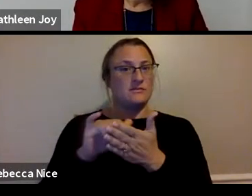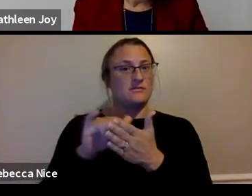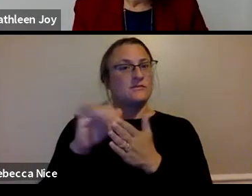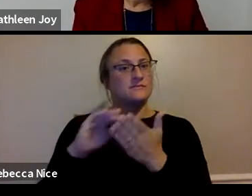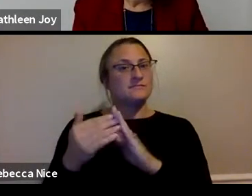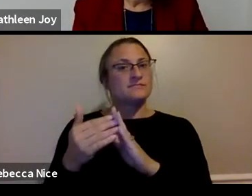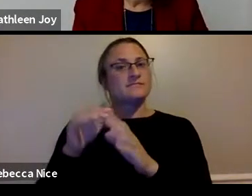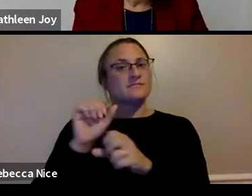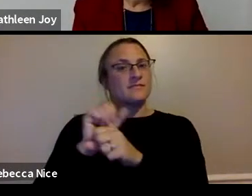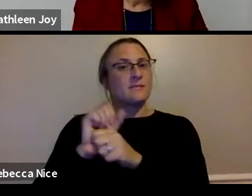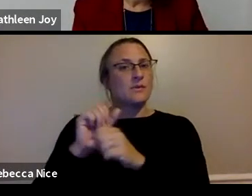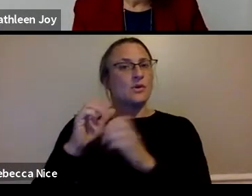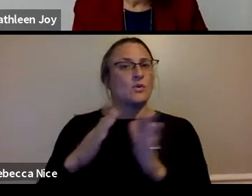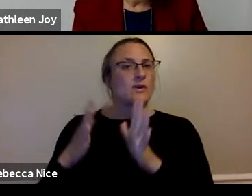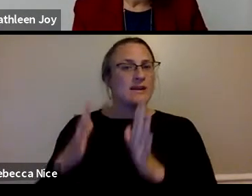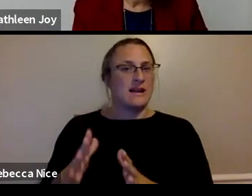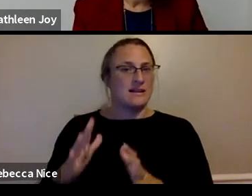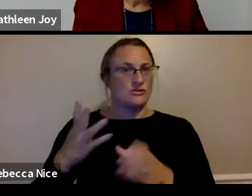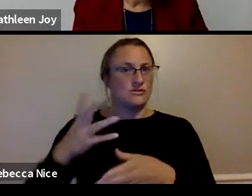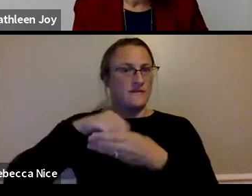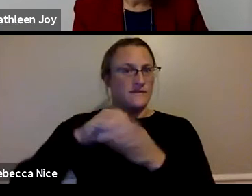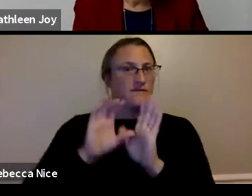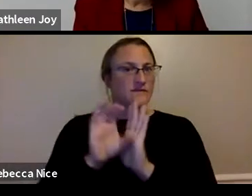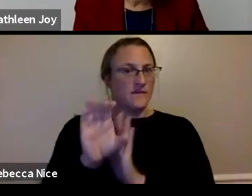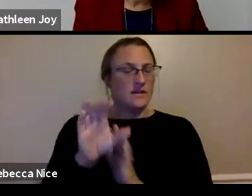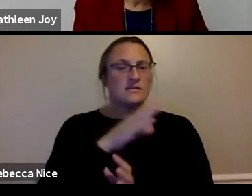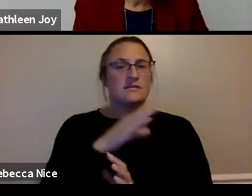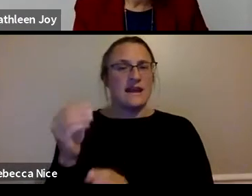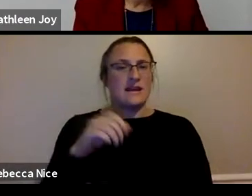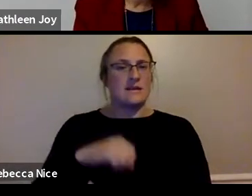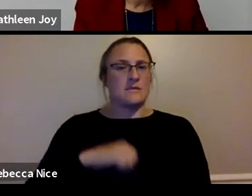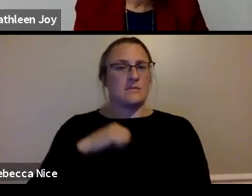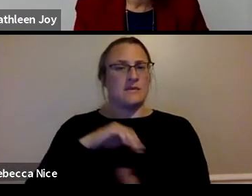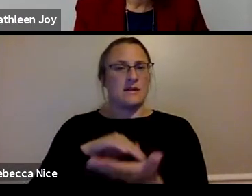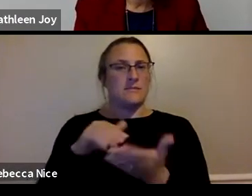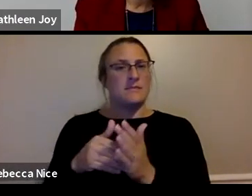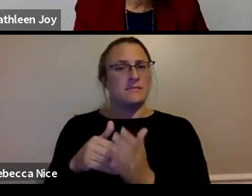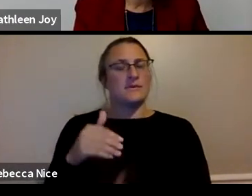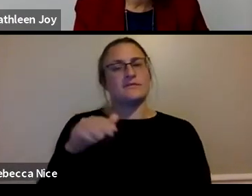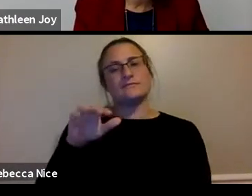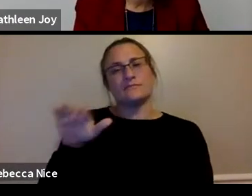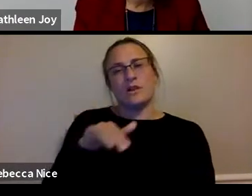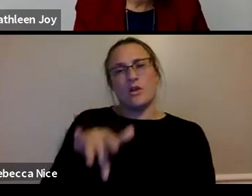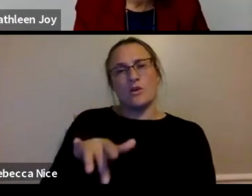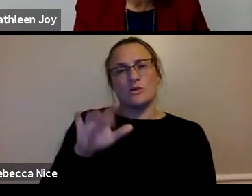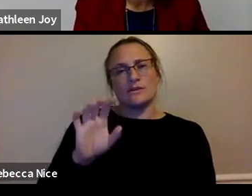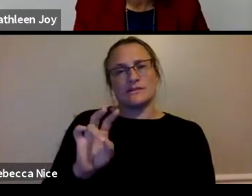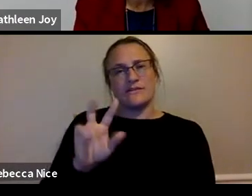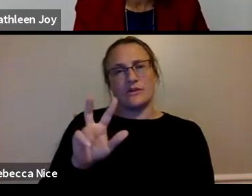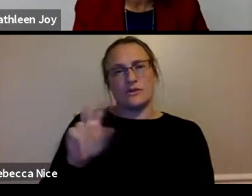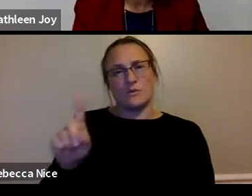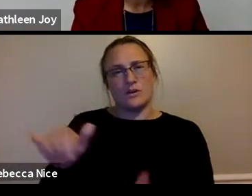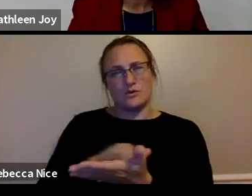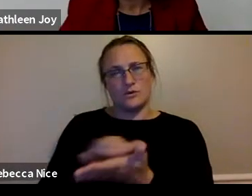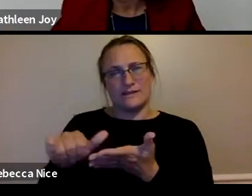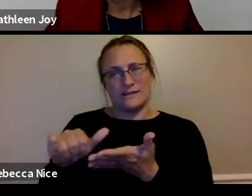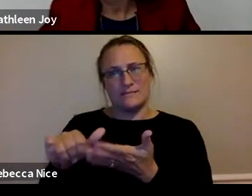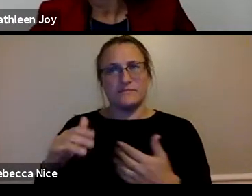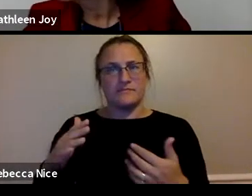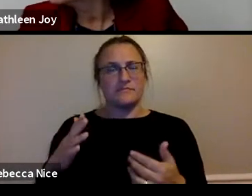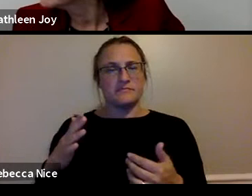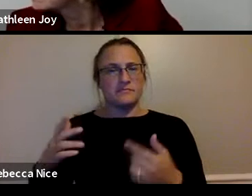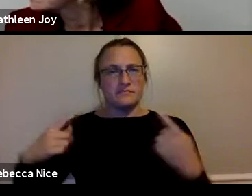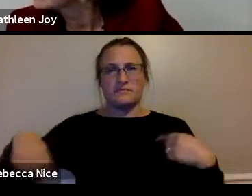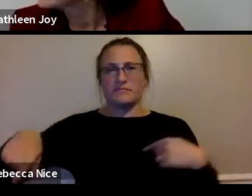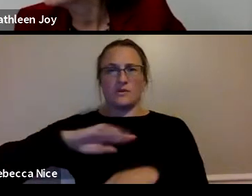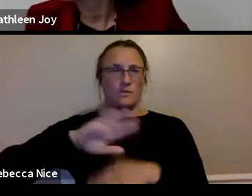a proud member of the Laborers Union Local 731 in New York City. My organizations and I